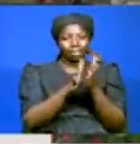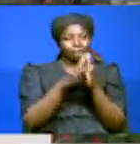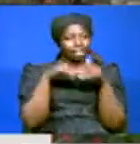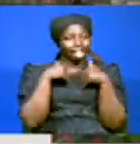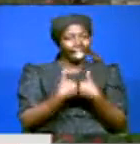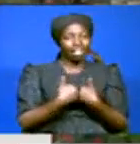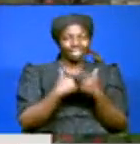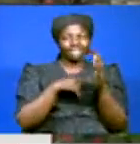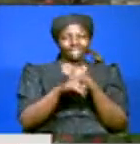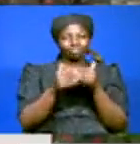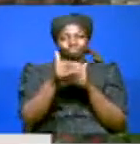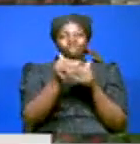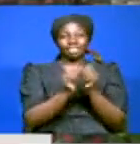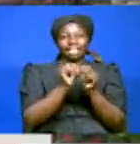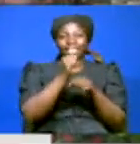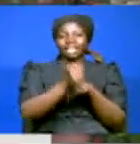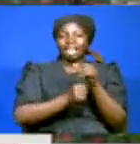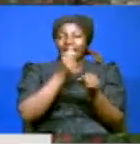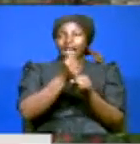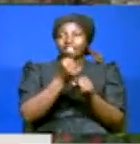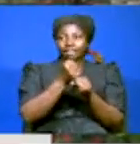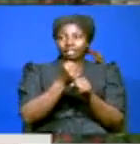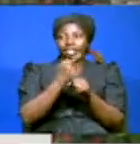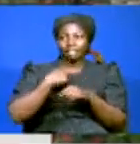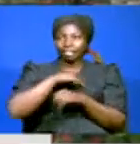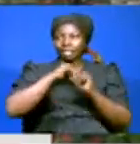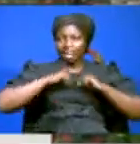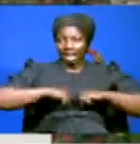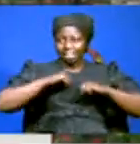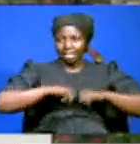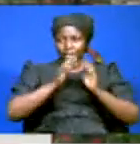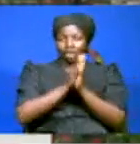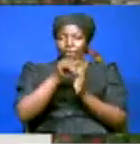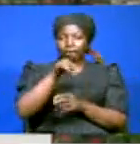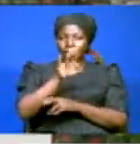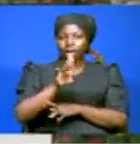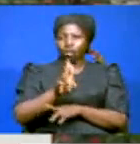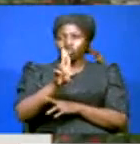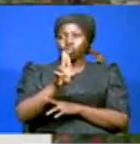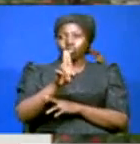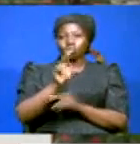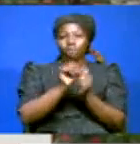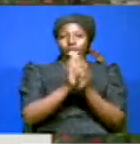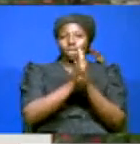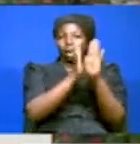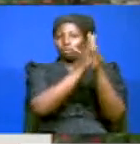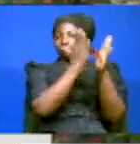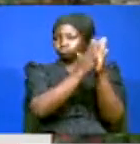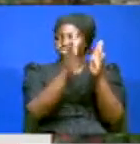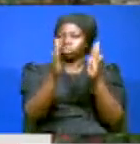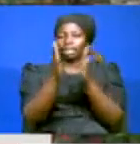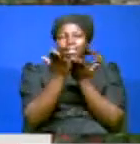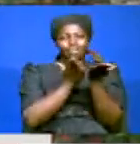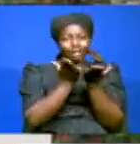years. And we have agreed with the Parliamentary Broadcasting and Library Service that